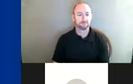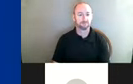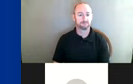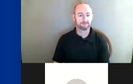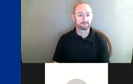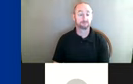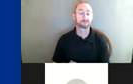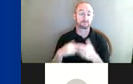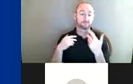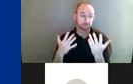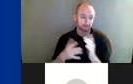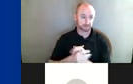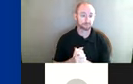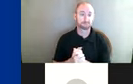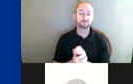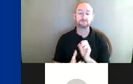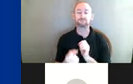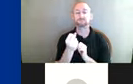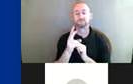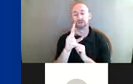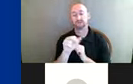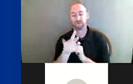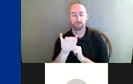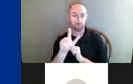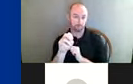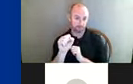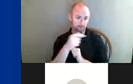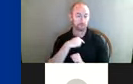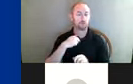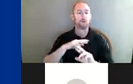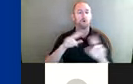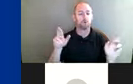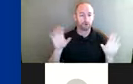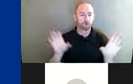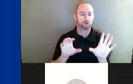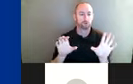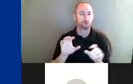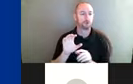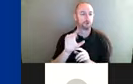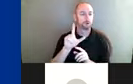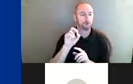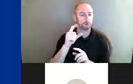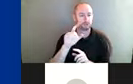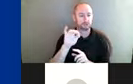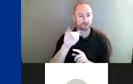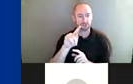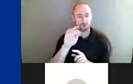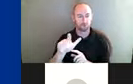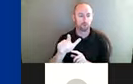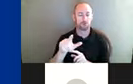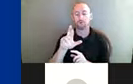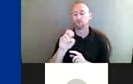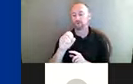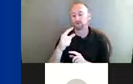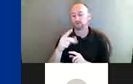So taking 12 variables from the bag trees, we were ready to do a logistic regression analysis.